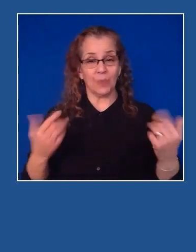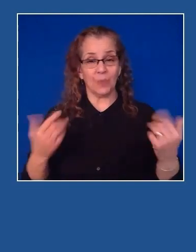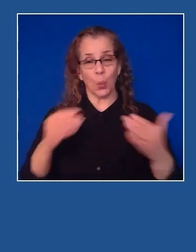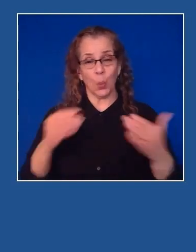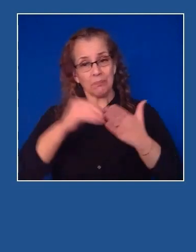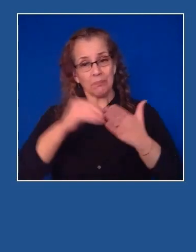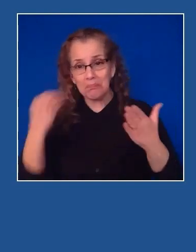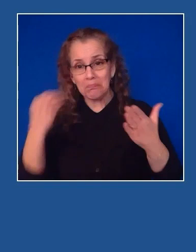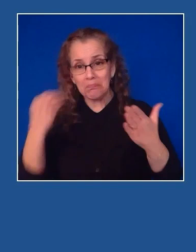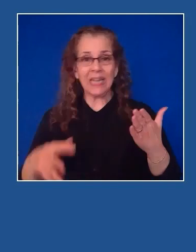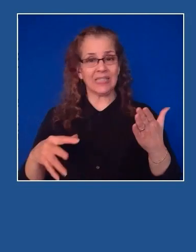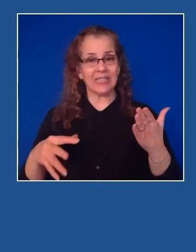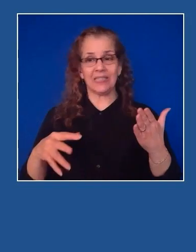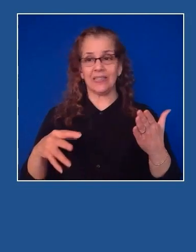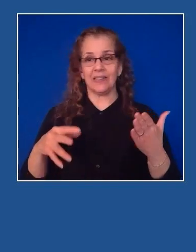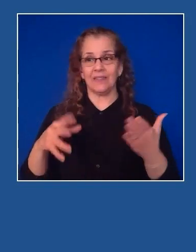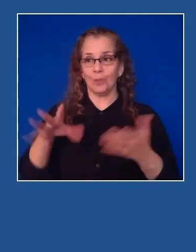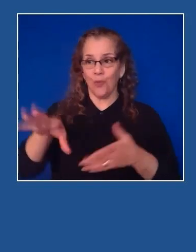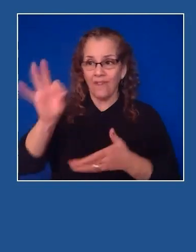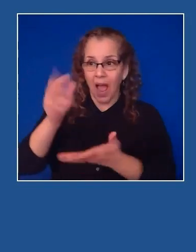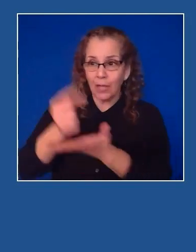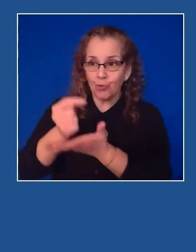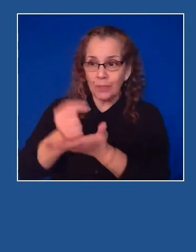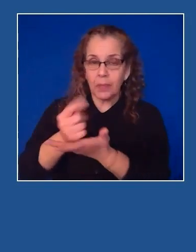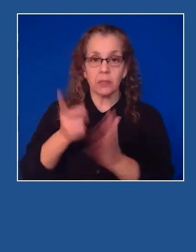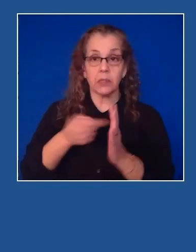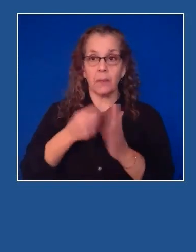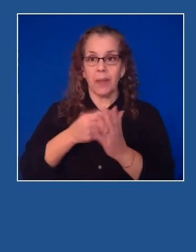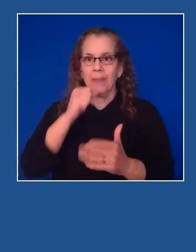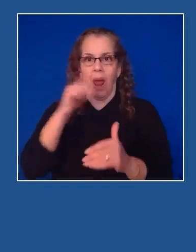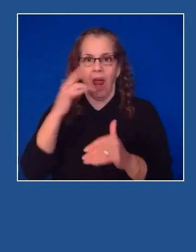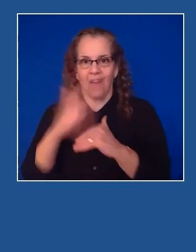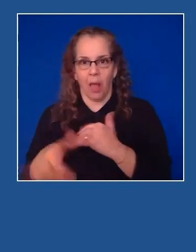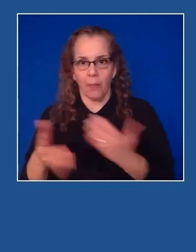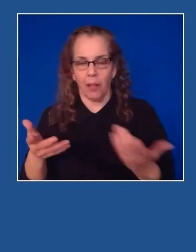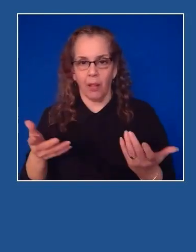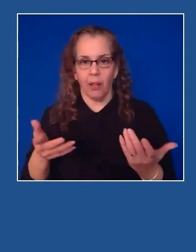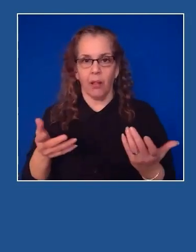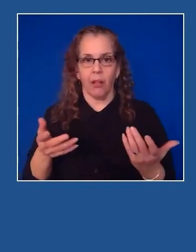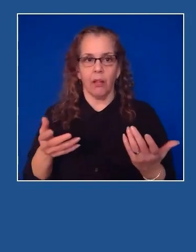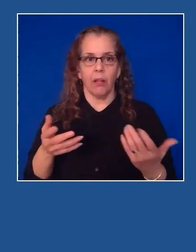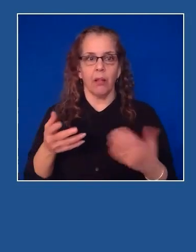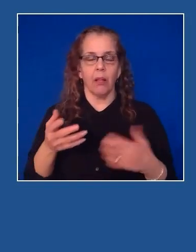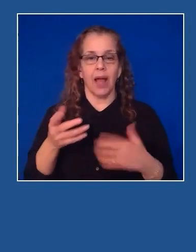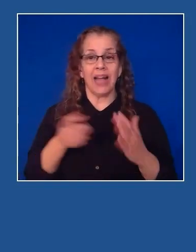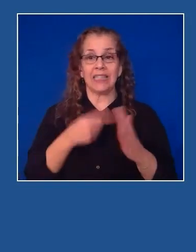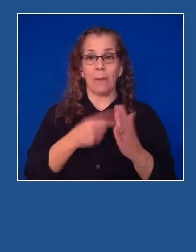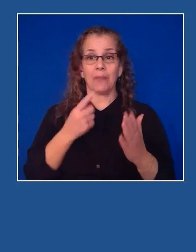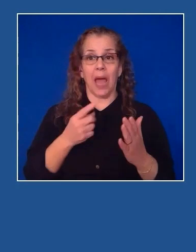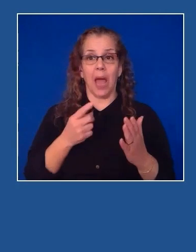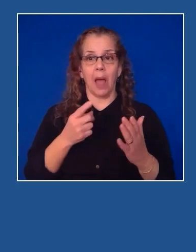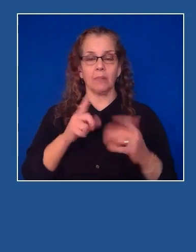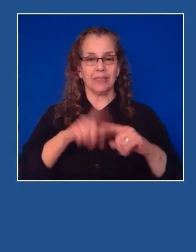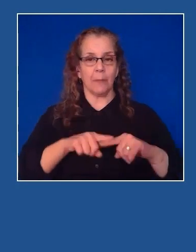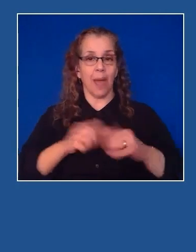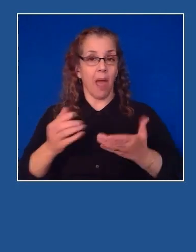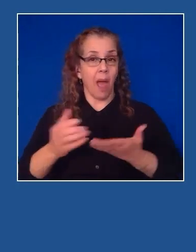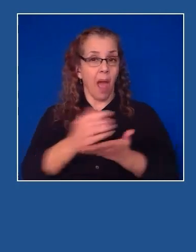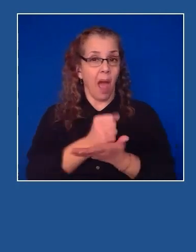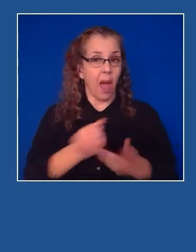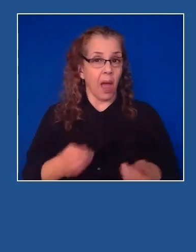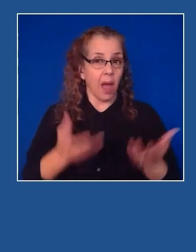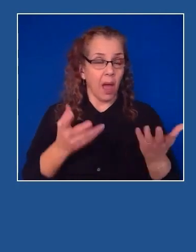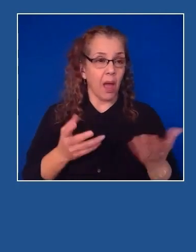is available. It's often not available, and it's often not available differentially by income, by